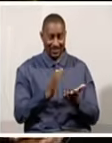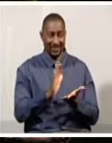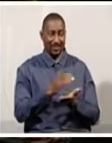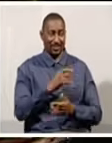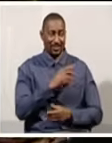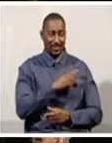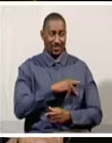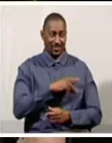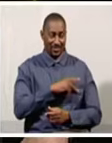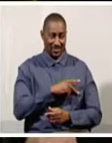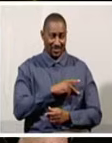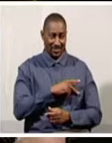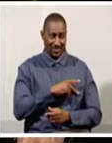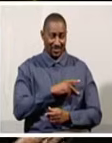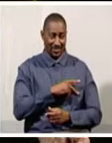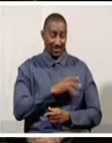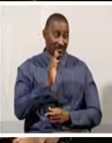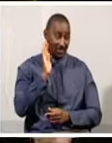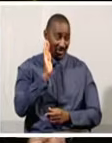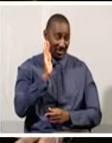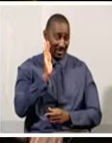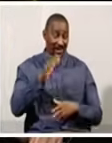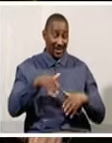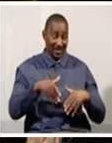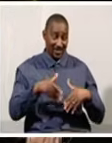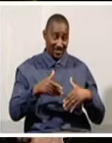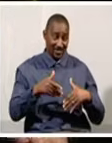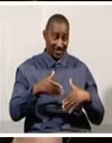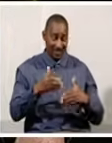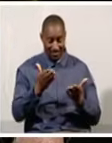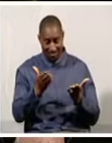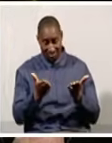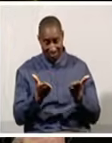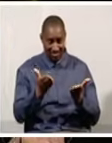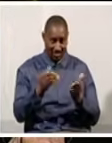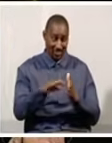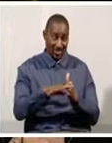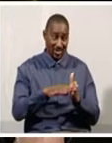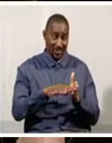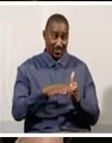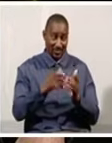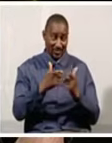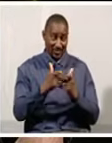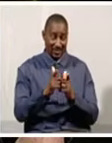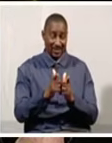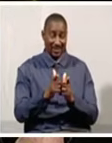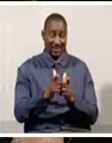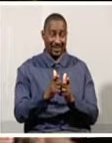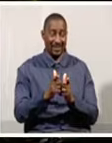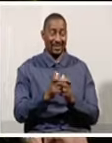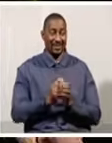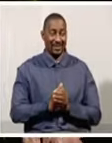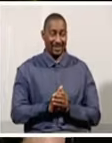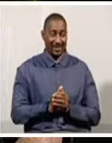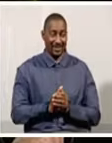you have some sort of personal reaction to that. Mm. How are you balancing that out? Of course, you have to come in on Sunday, immediately put on your work hat,